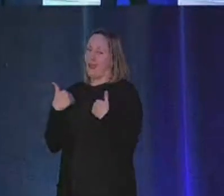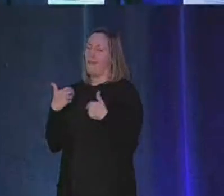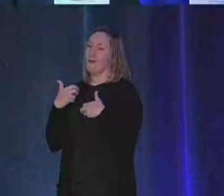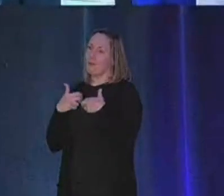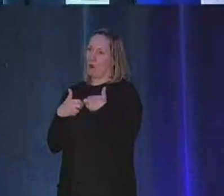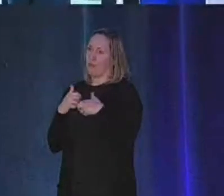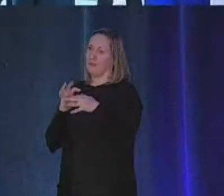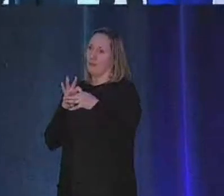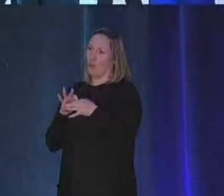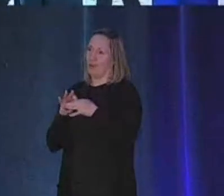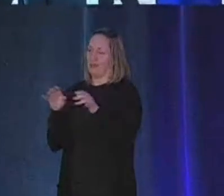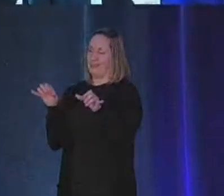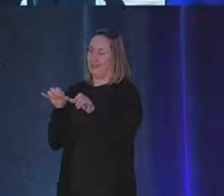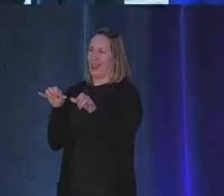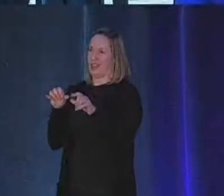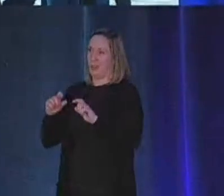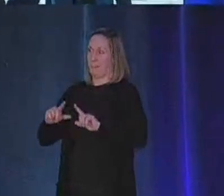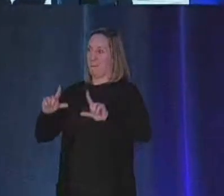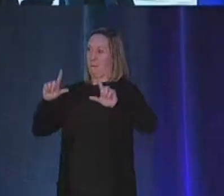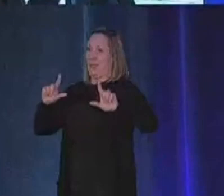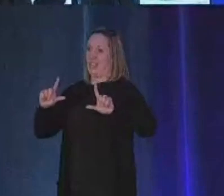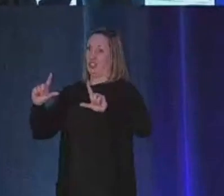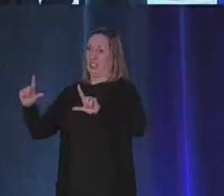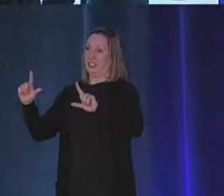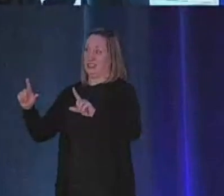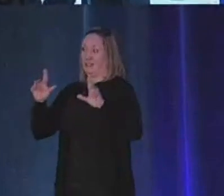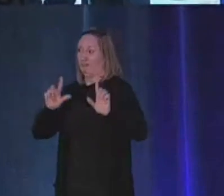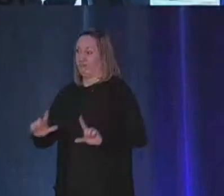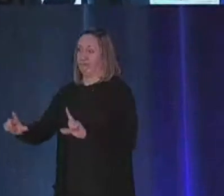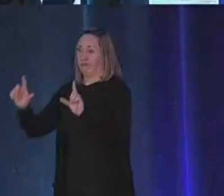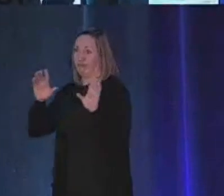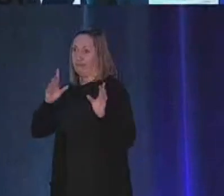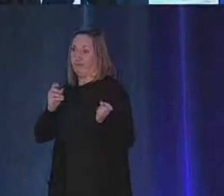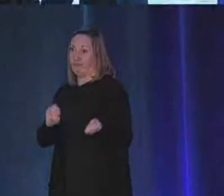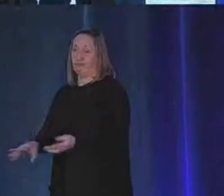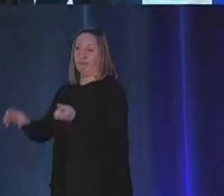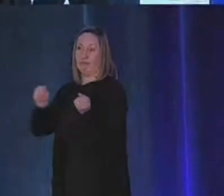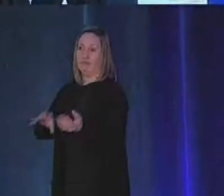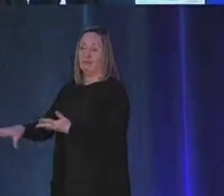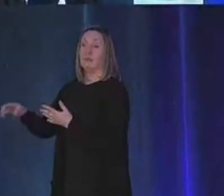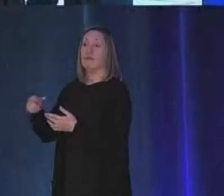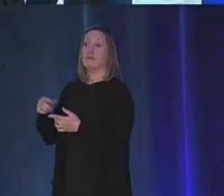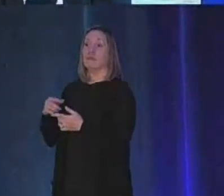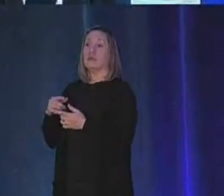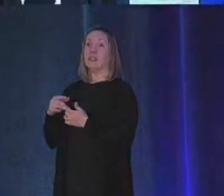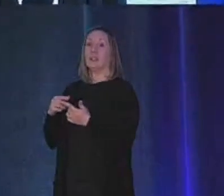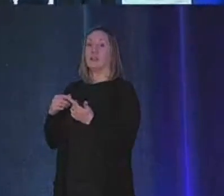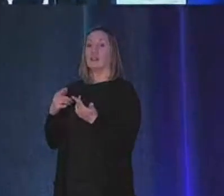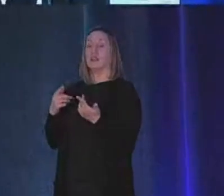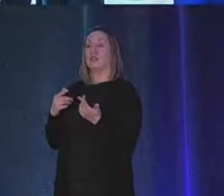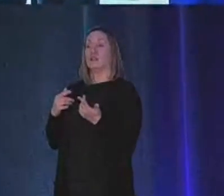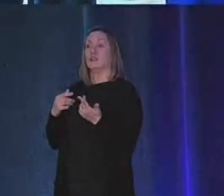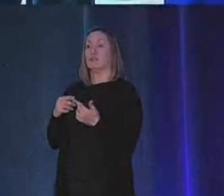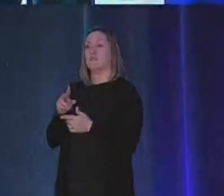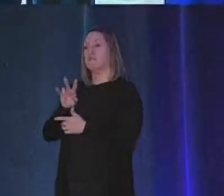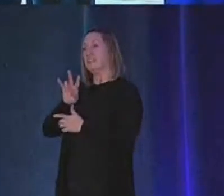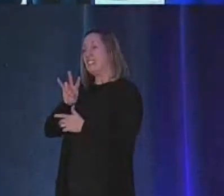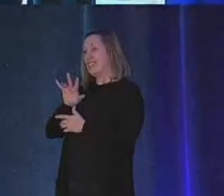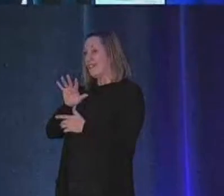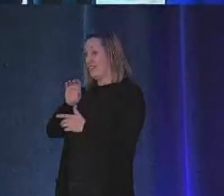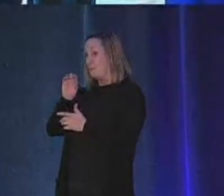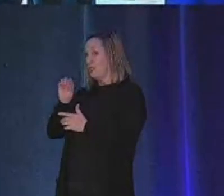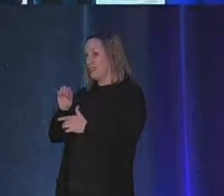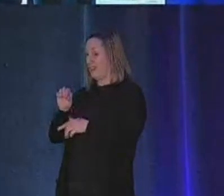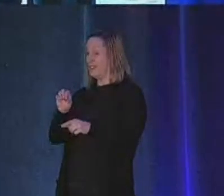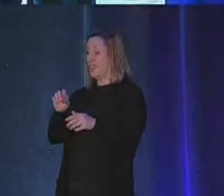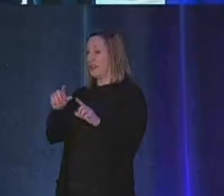with the size of pages that are coming down the pipe. Man, like, at the 75th percentile, pages